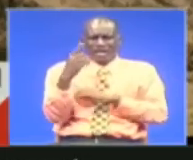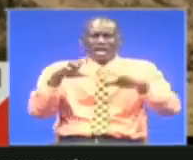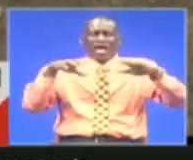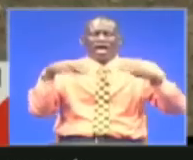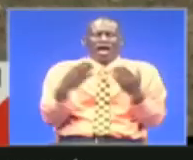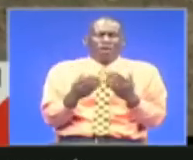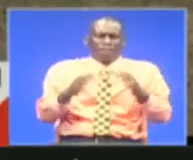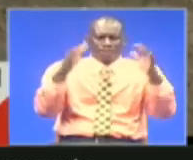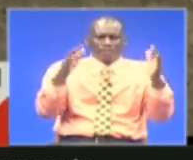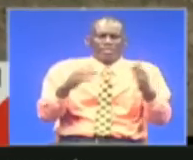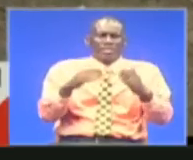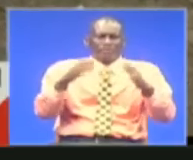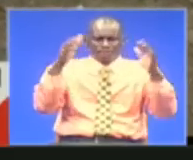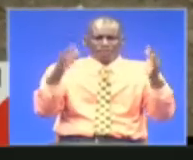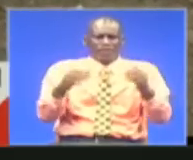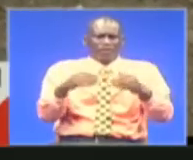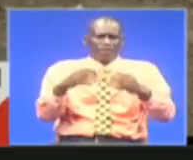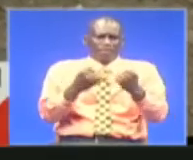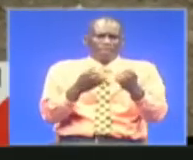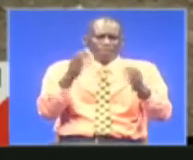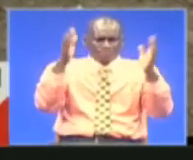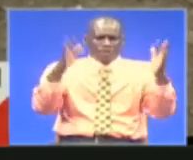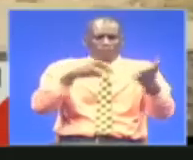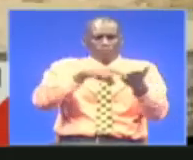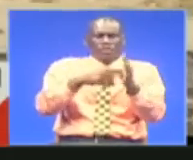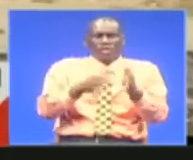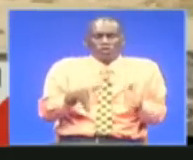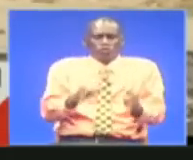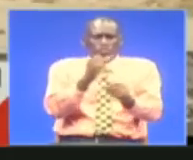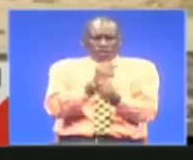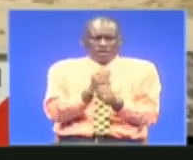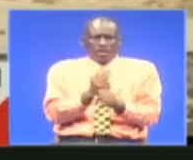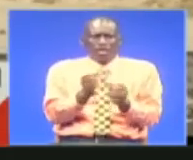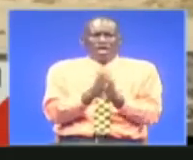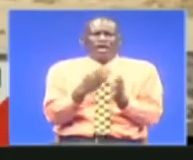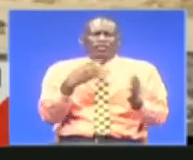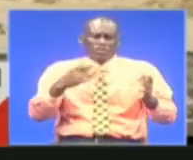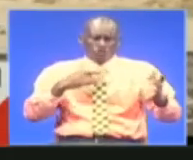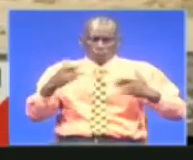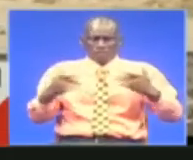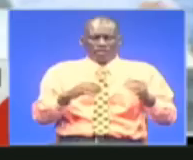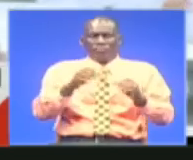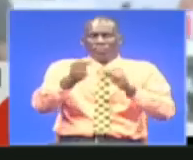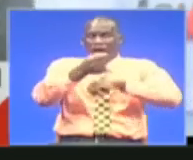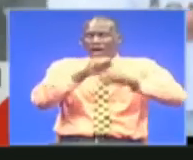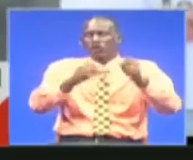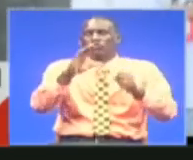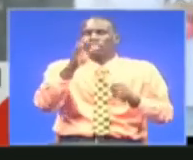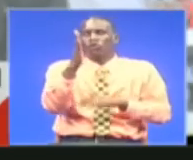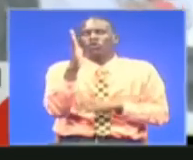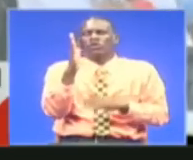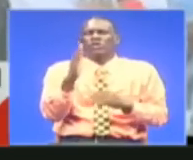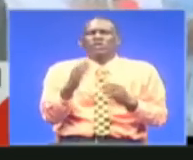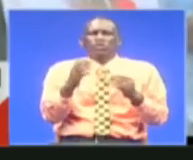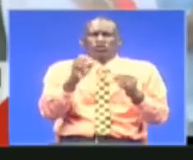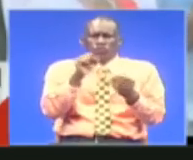major structures like roads will be constructed, while putting into consideration acts of God or natural occurrences, if you like, in